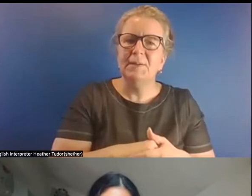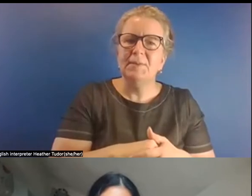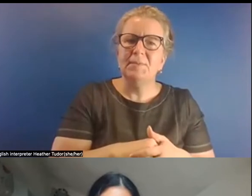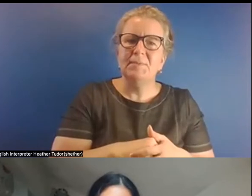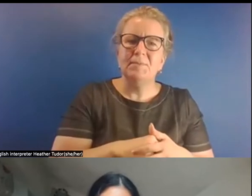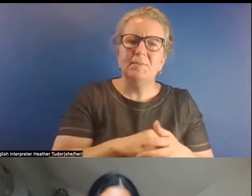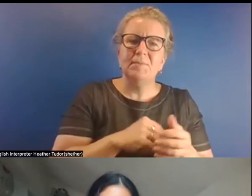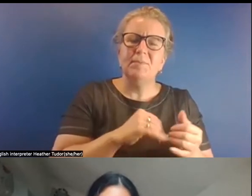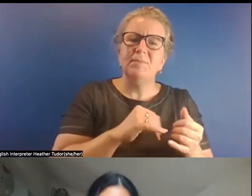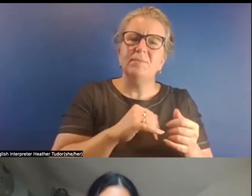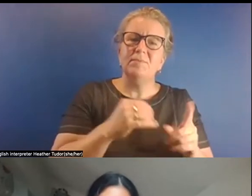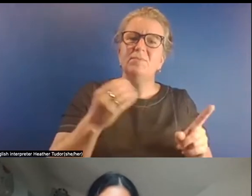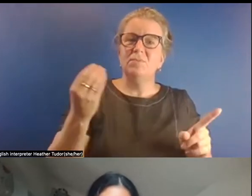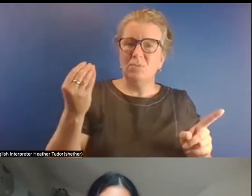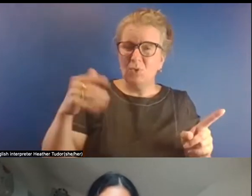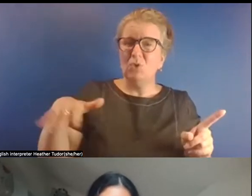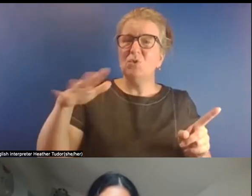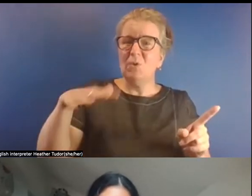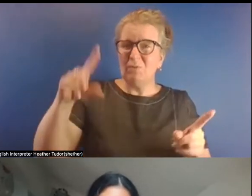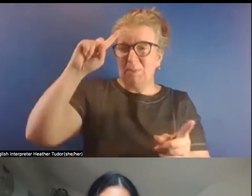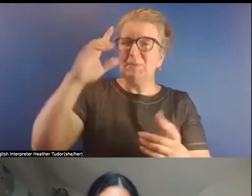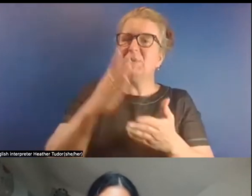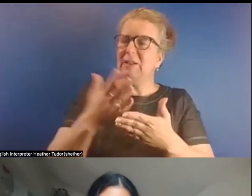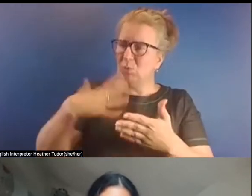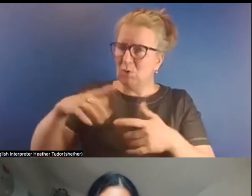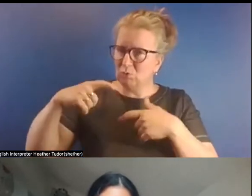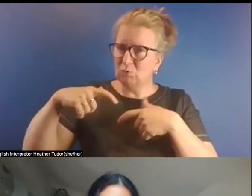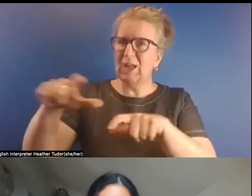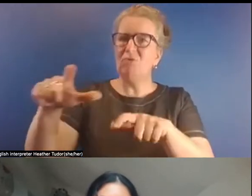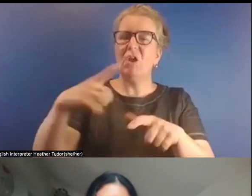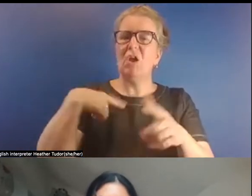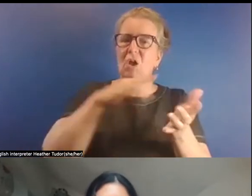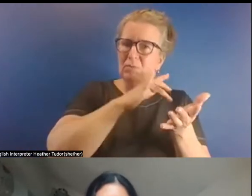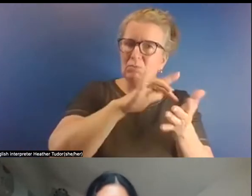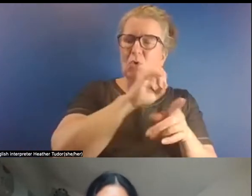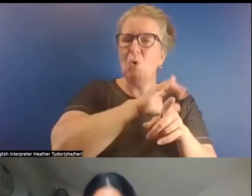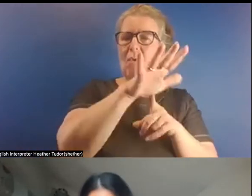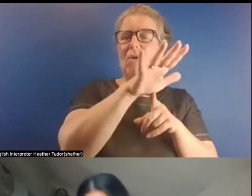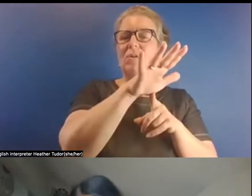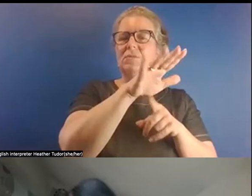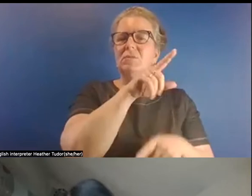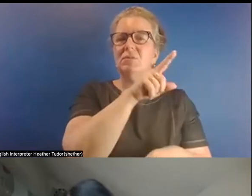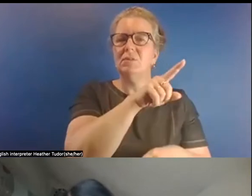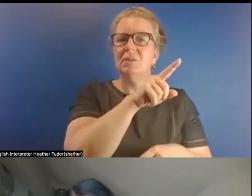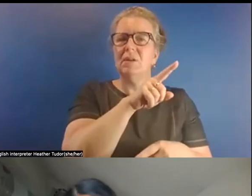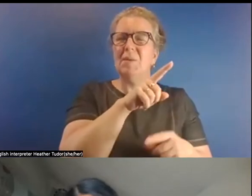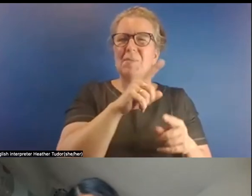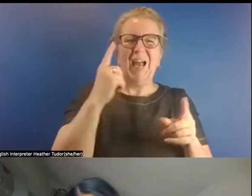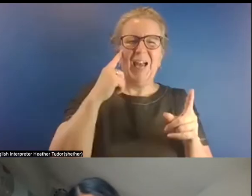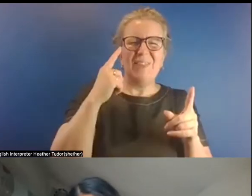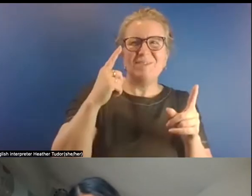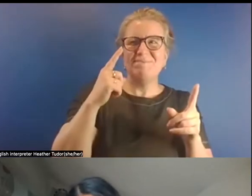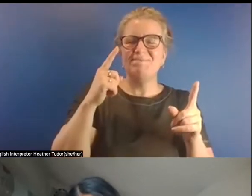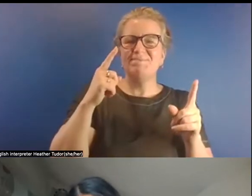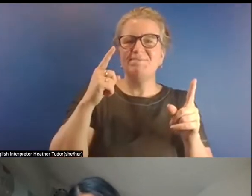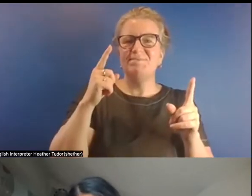that culture and be pure blood, but also like, what will other people think if like we integrate with someone who's